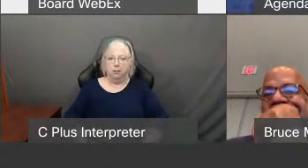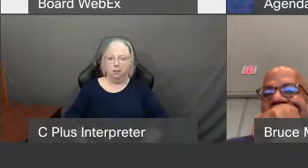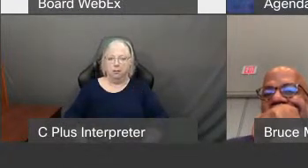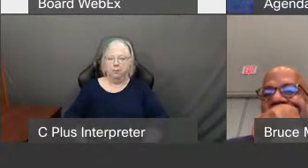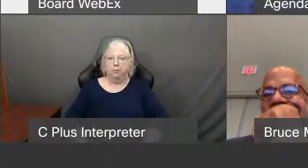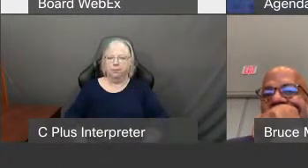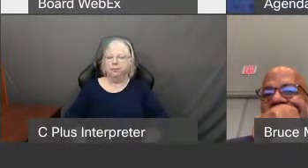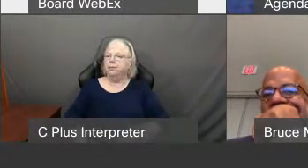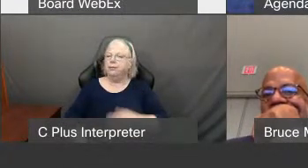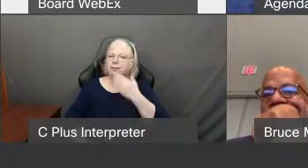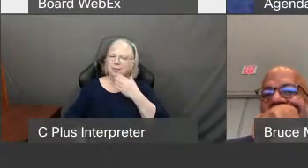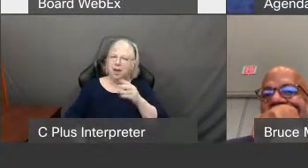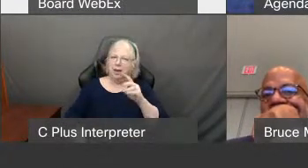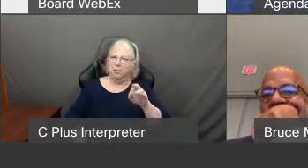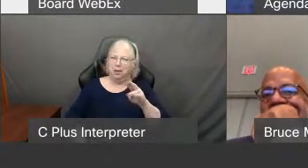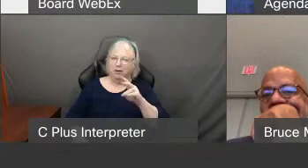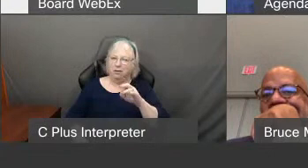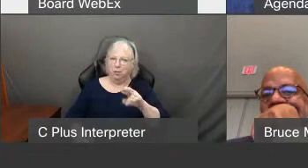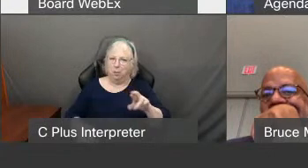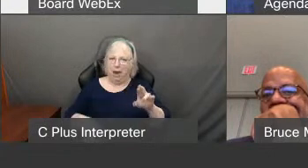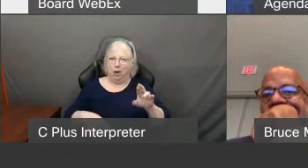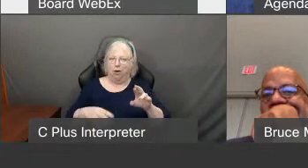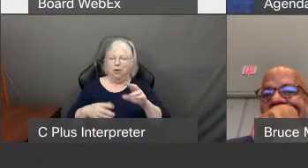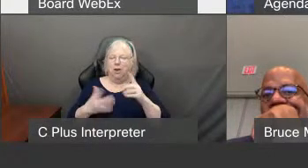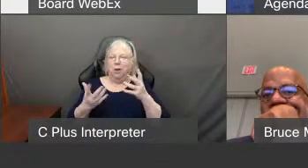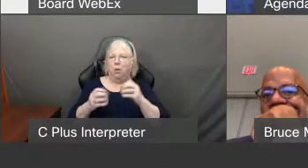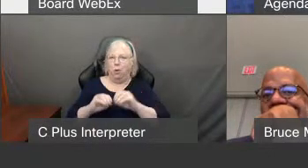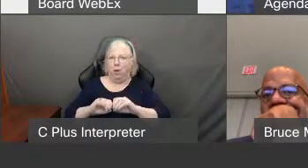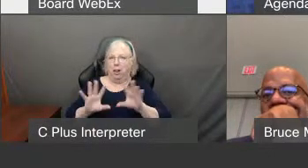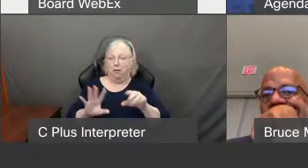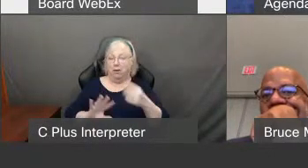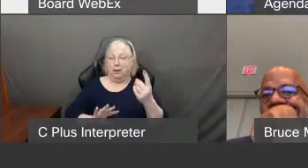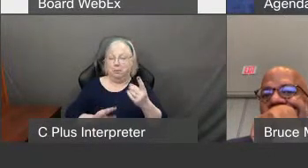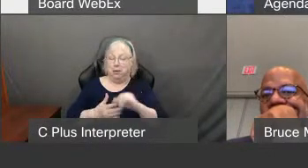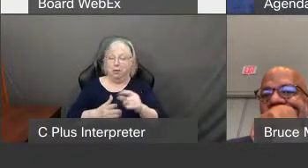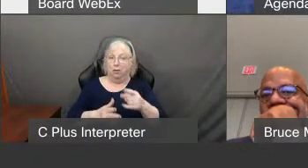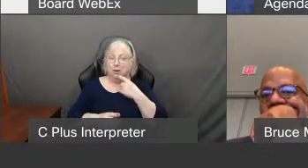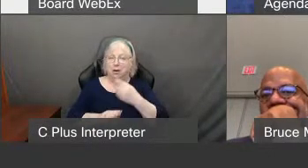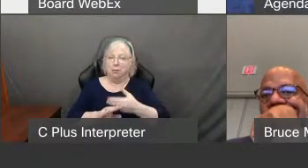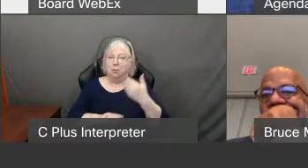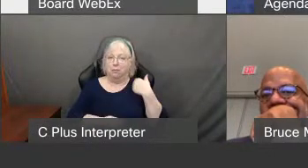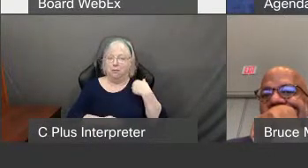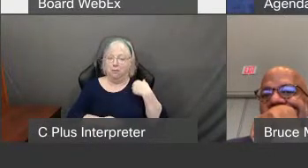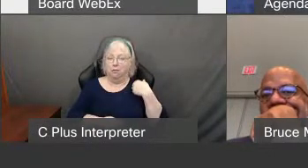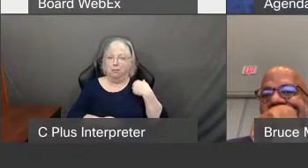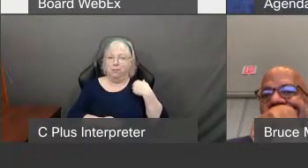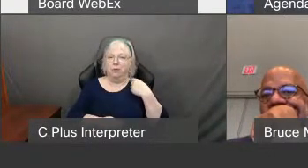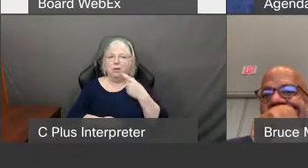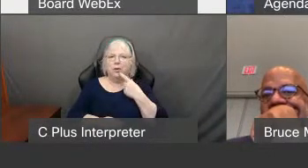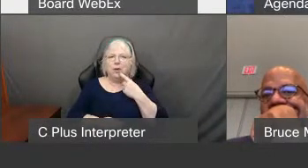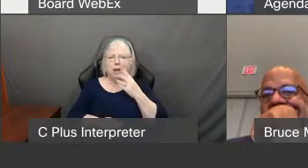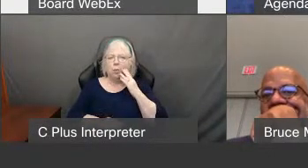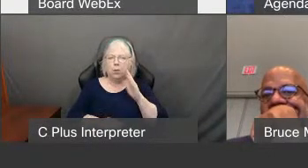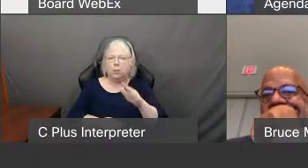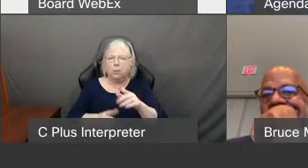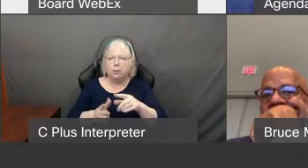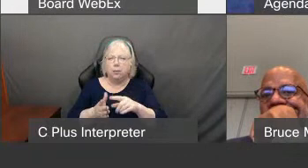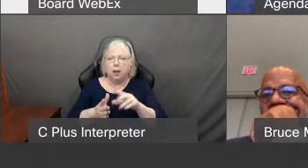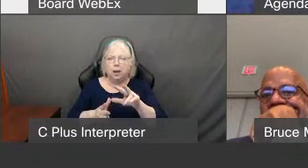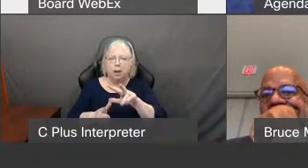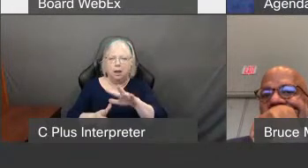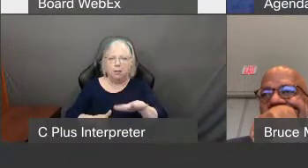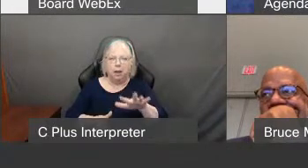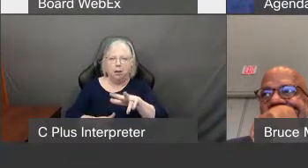Thank you, Mr. Mayor. And I just want to clarify something that that you said earlier. You said it would be 30 days,